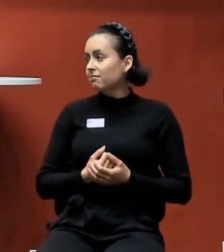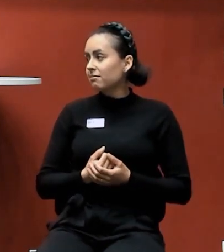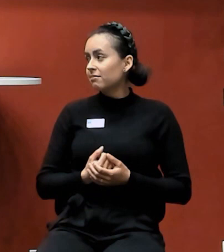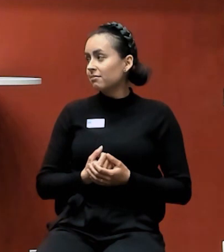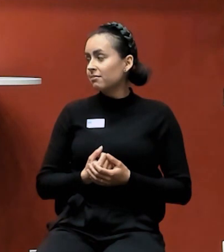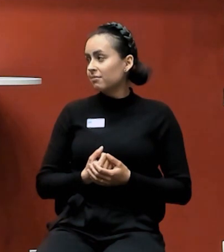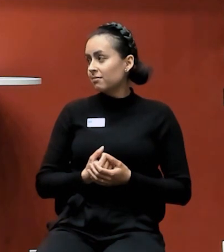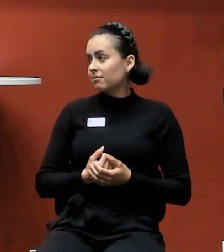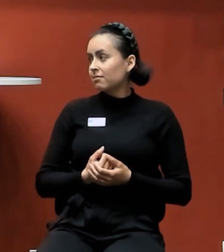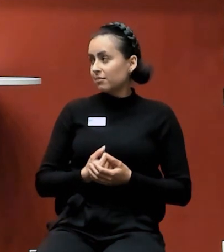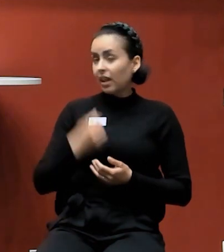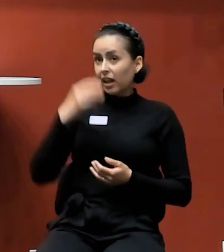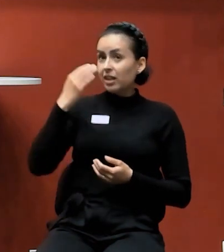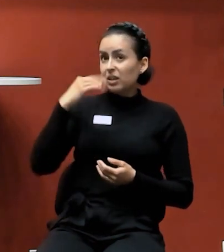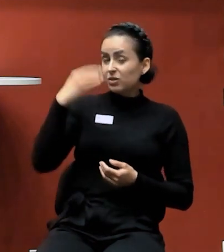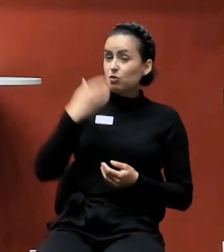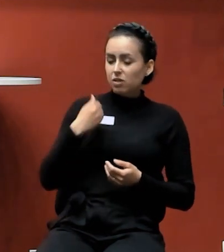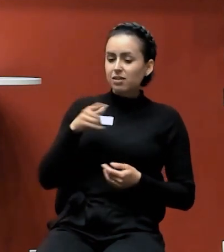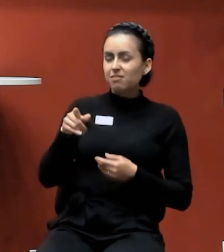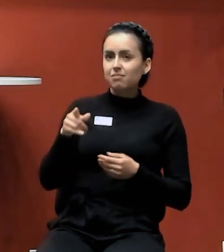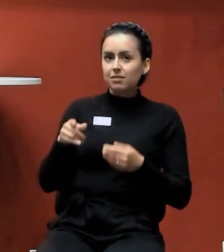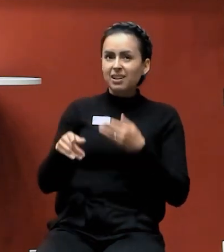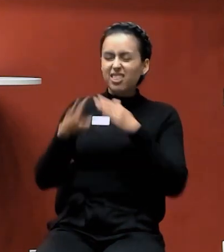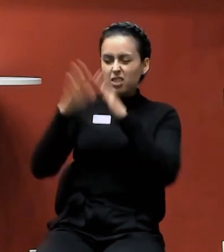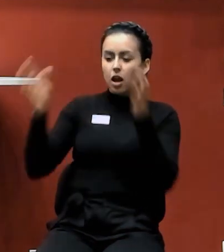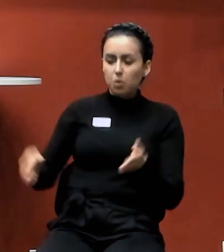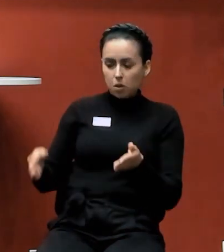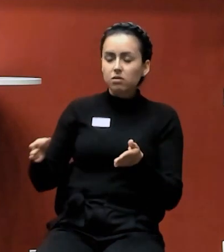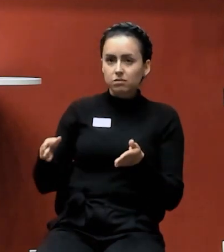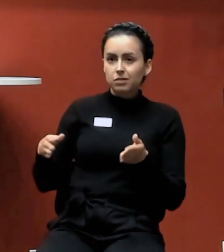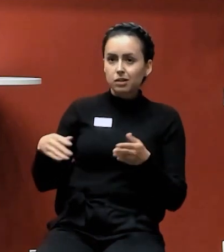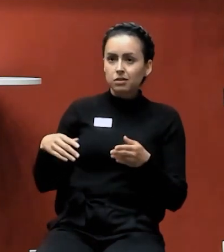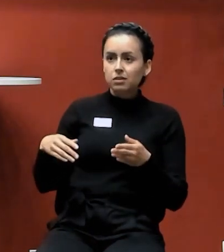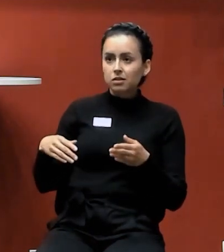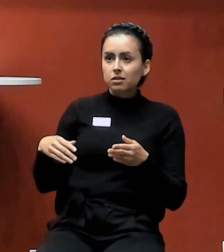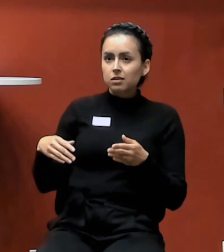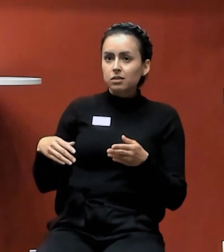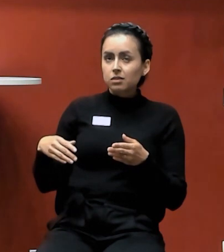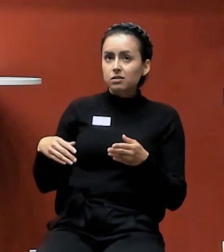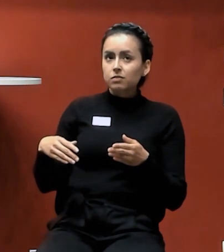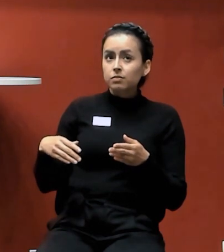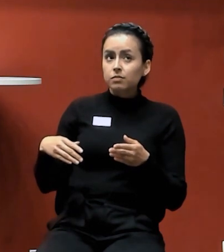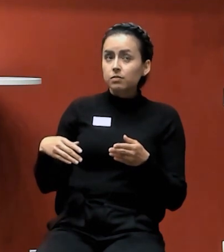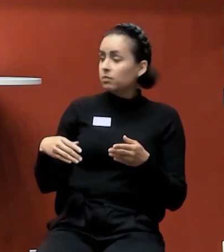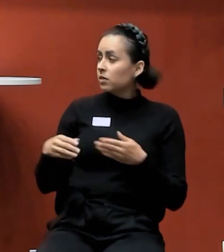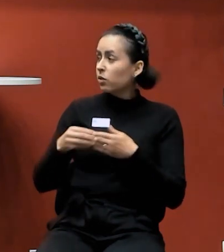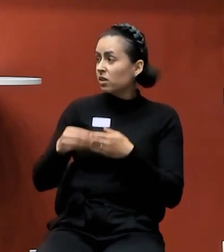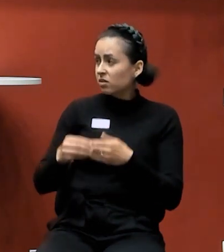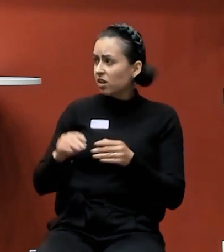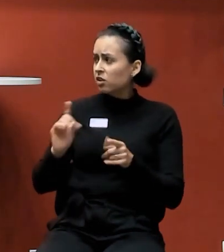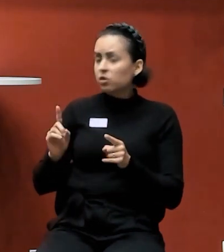Well, the people that ran the building. Yeah. When they came into the top of the building, we said, oh,